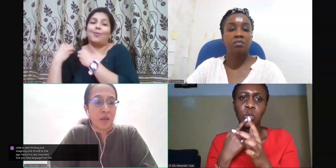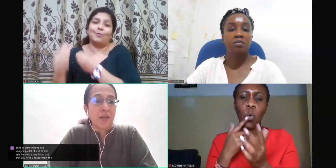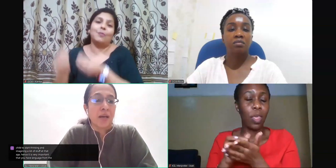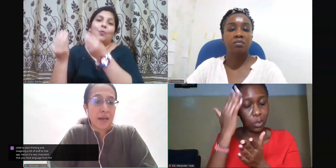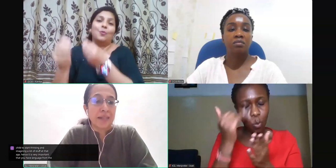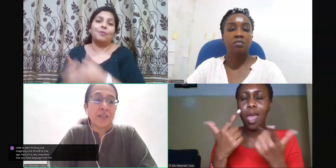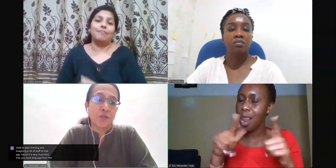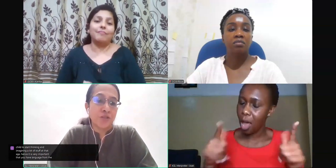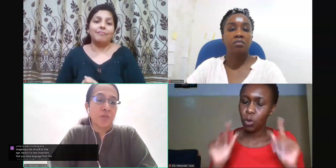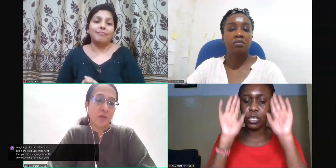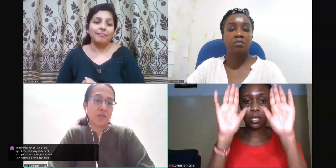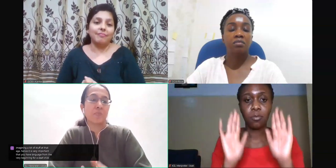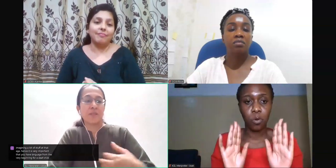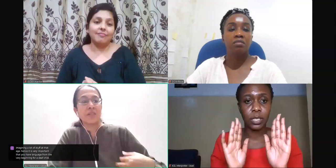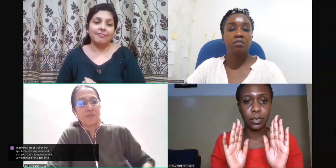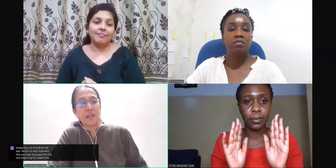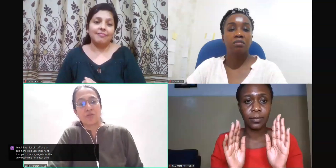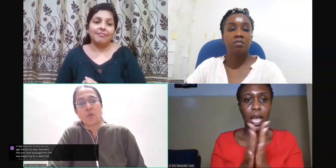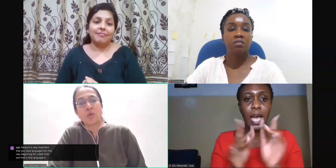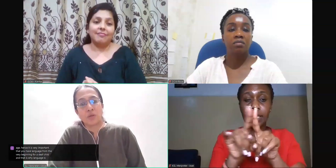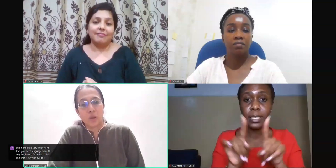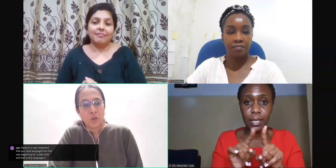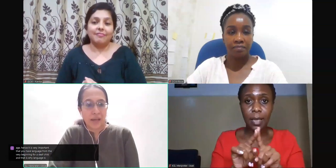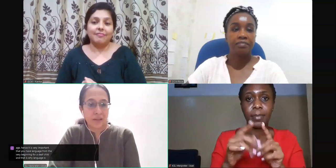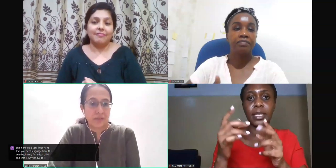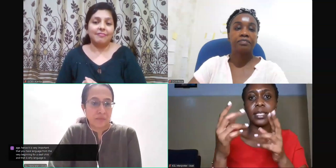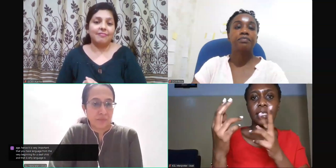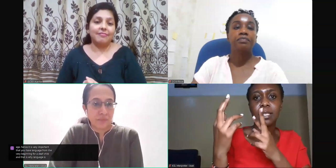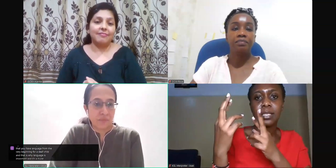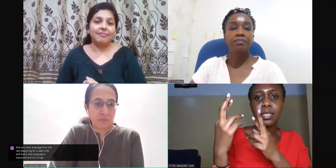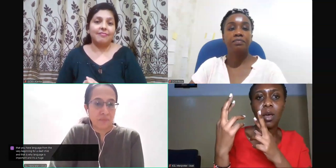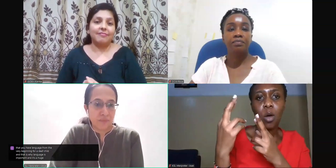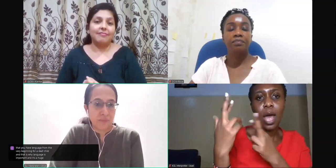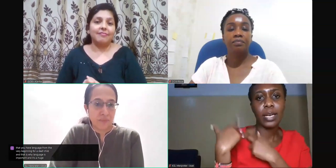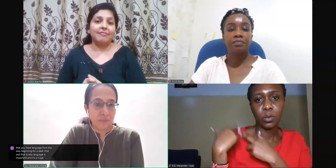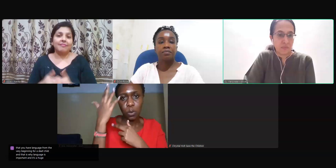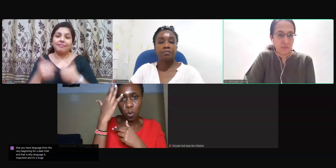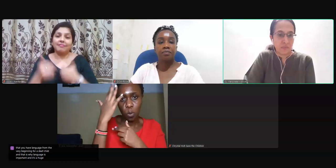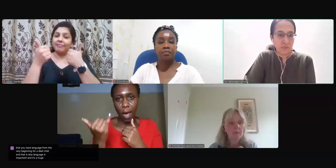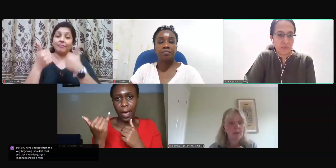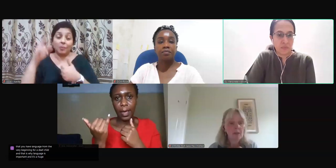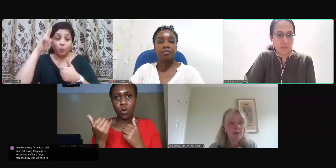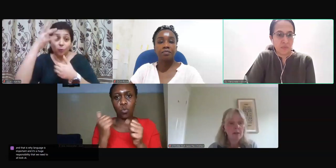important. And it's a huge responsibility that we need to all look at.